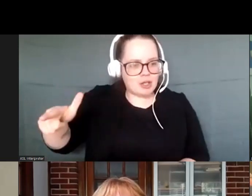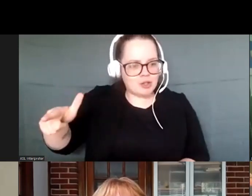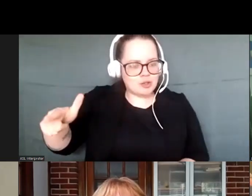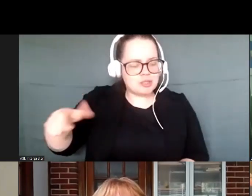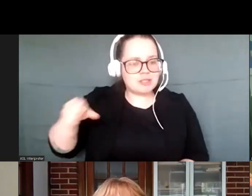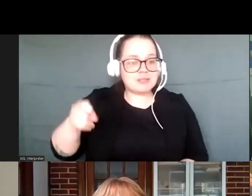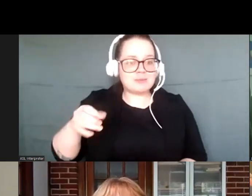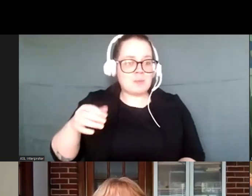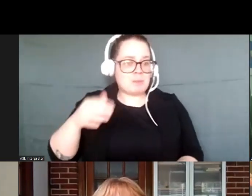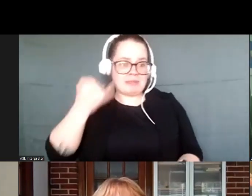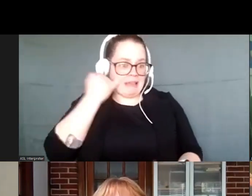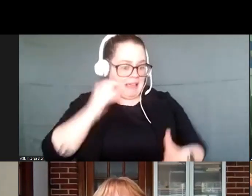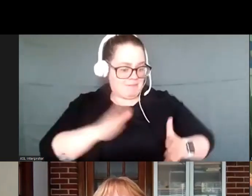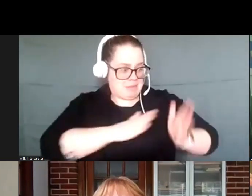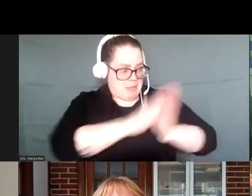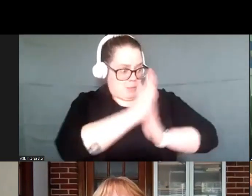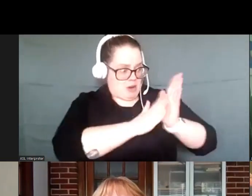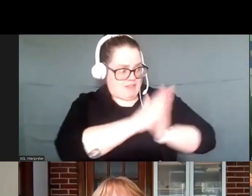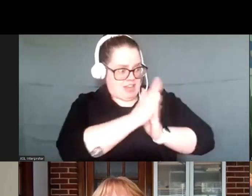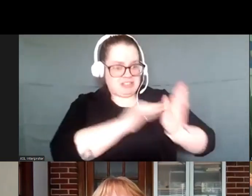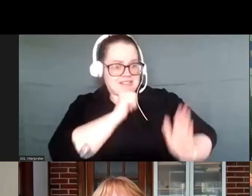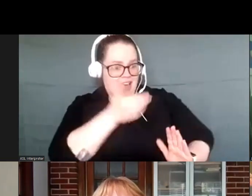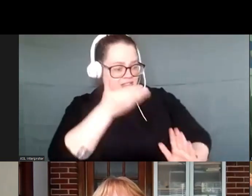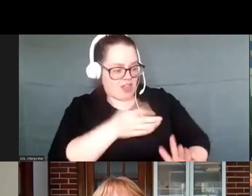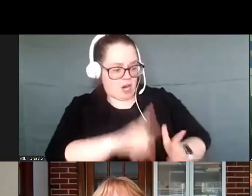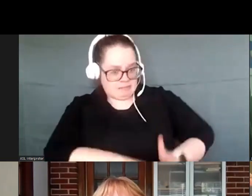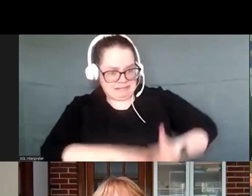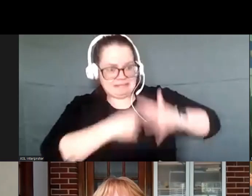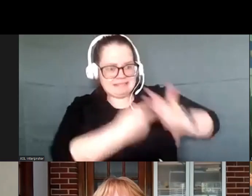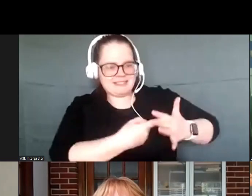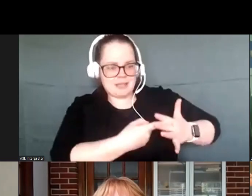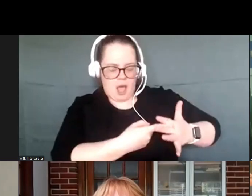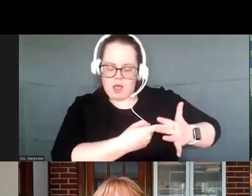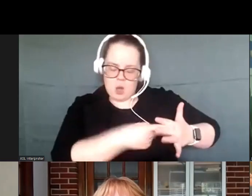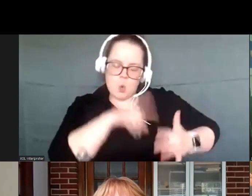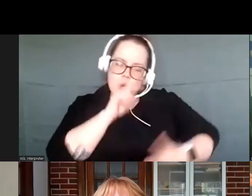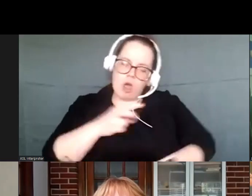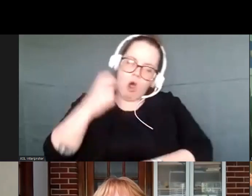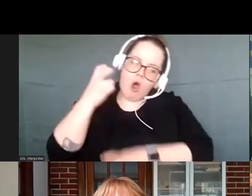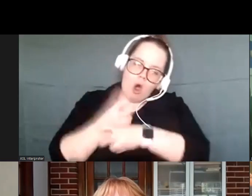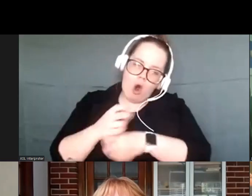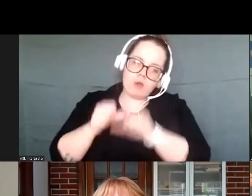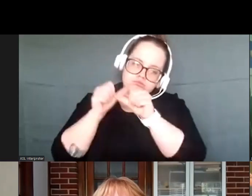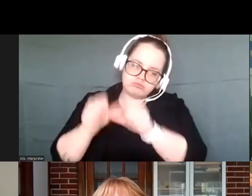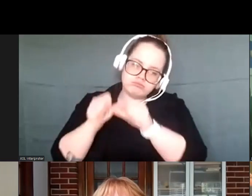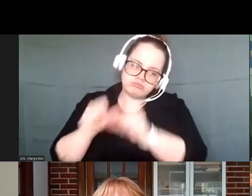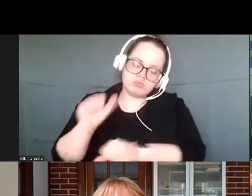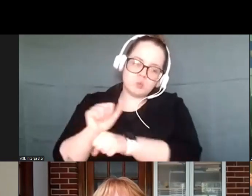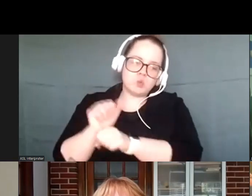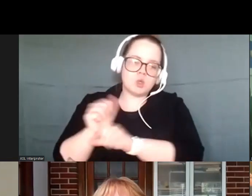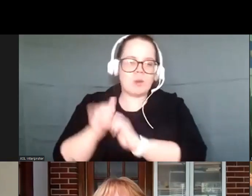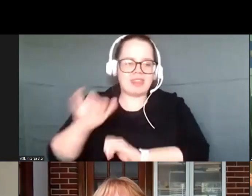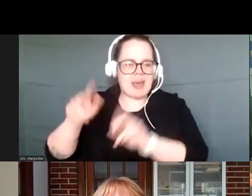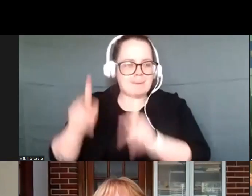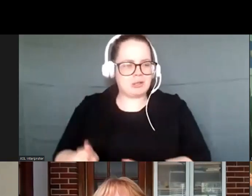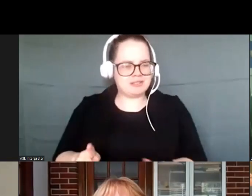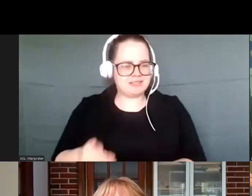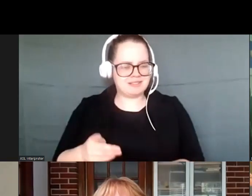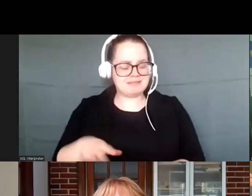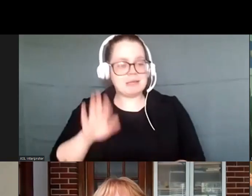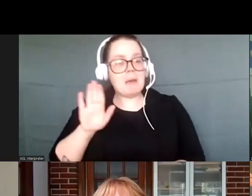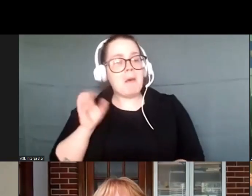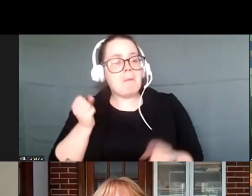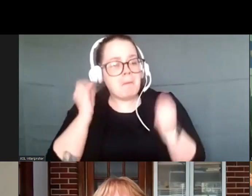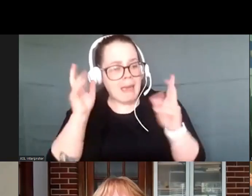very beginning, I find it very hard to work with that person. A lot of people don't understand the difference